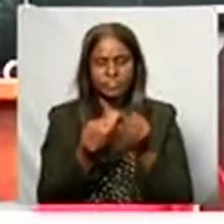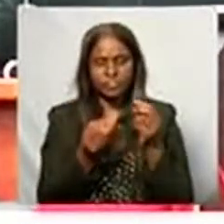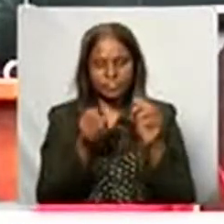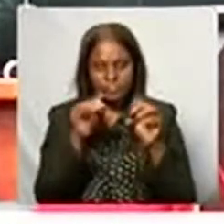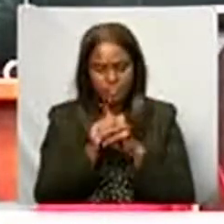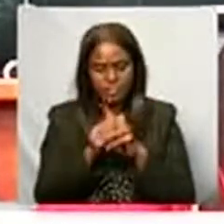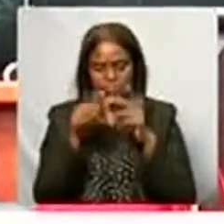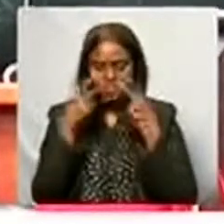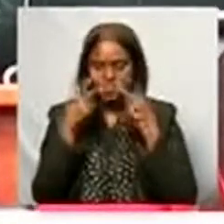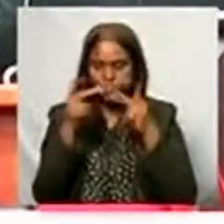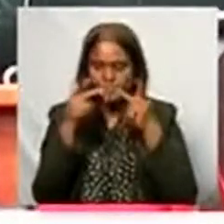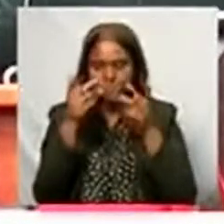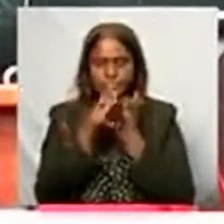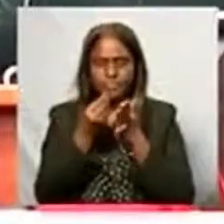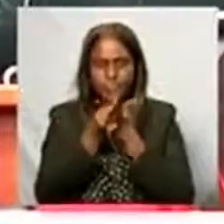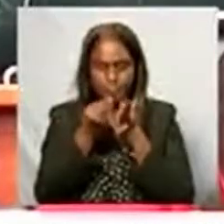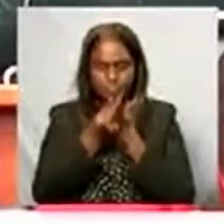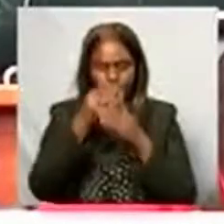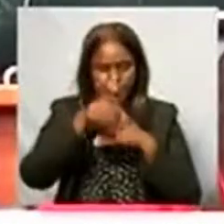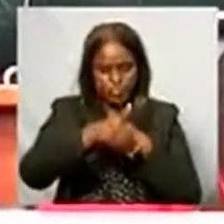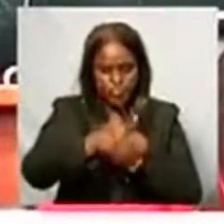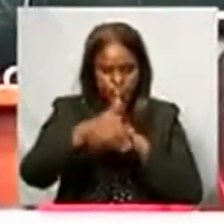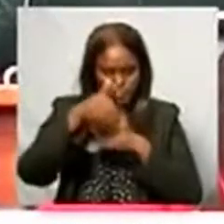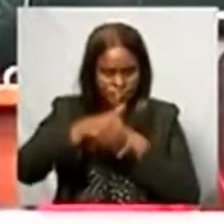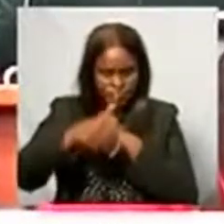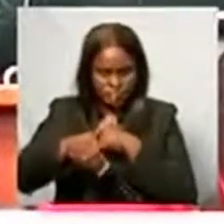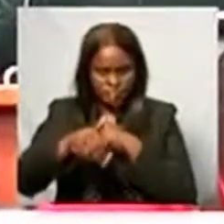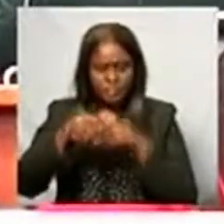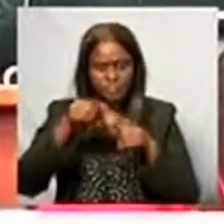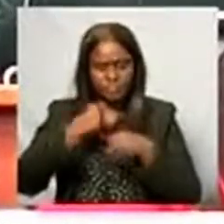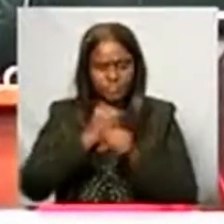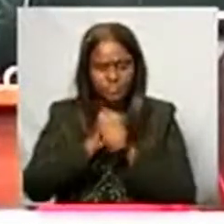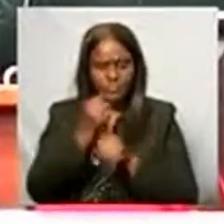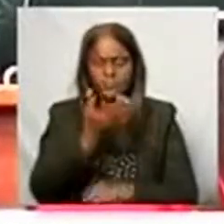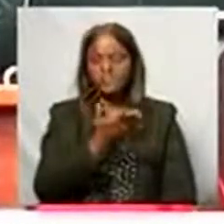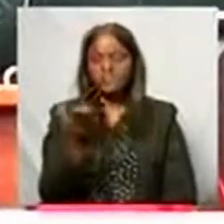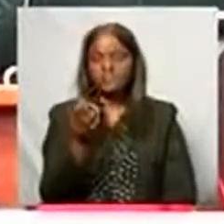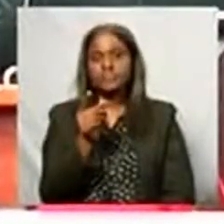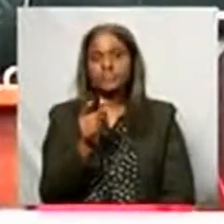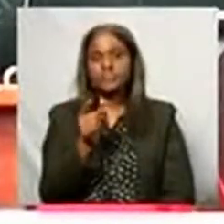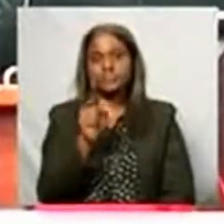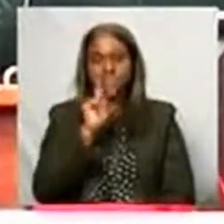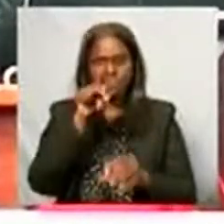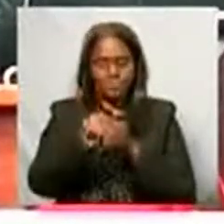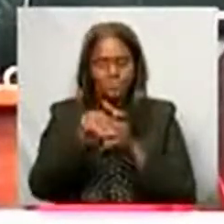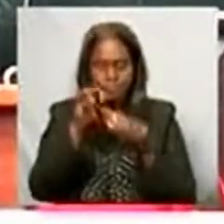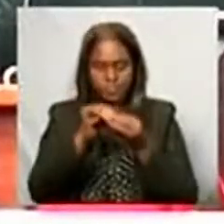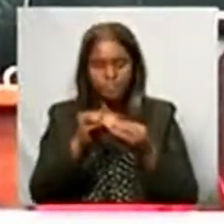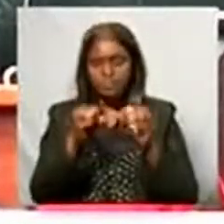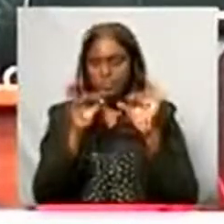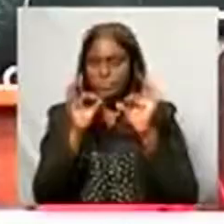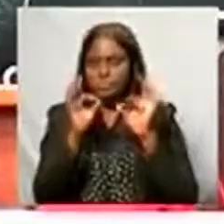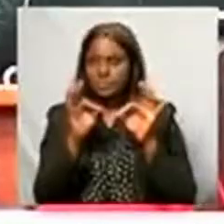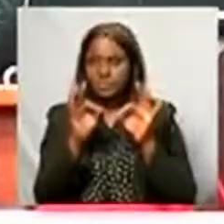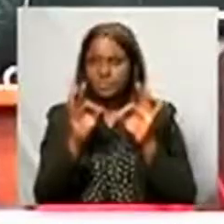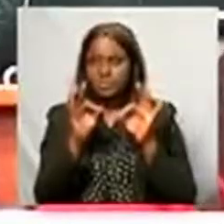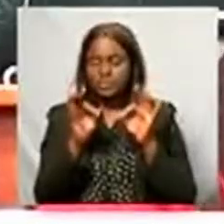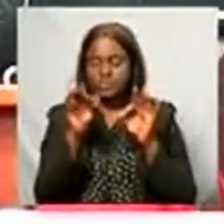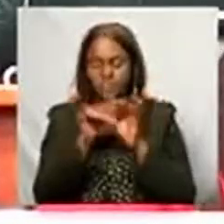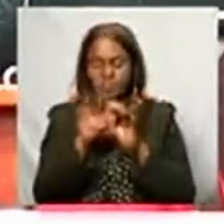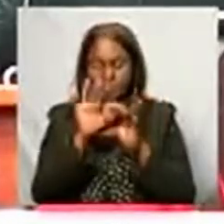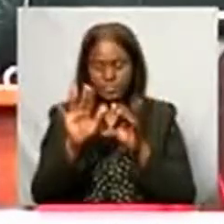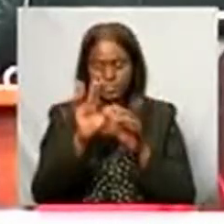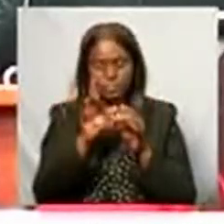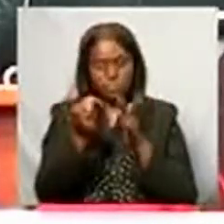in the public finance legislations to enable them to participate effectively in the